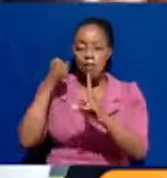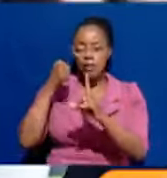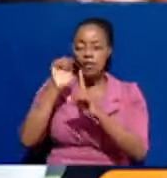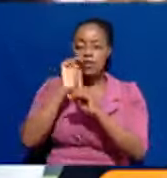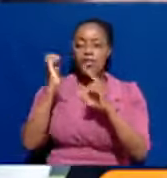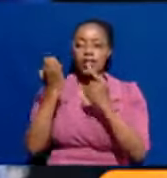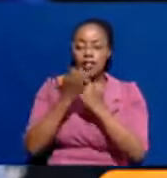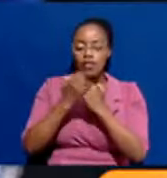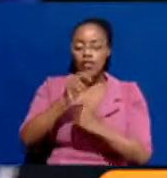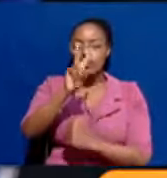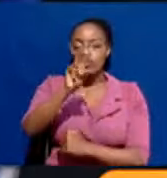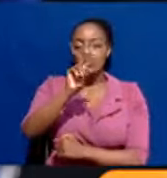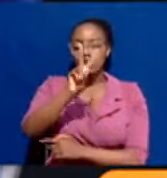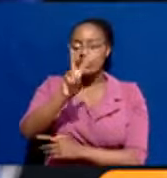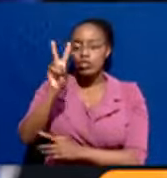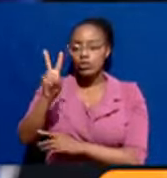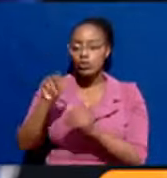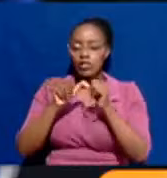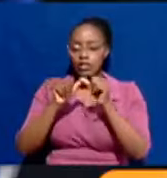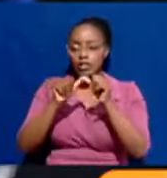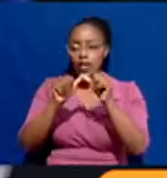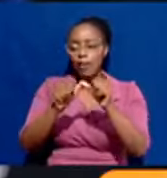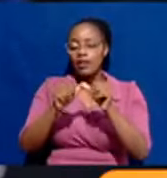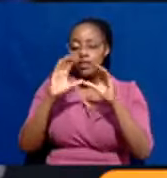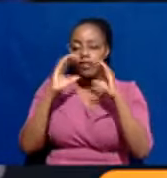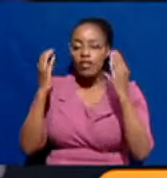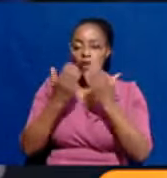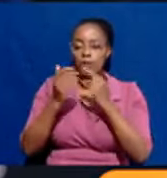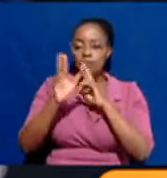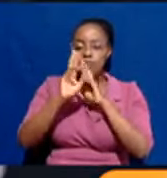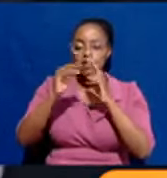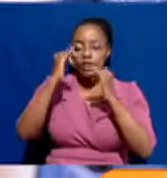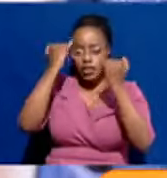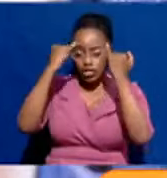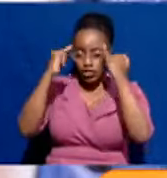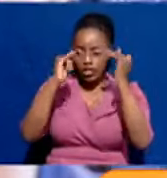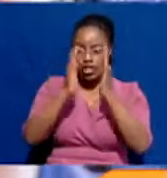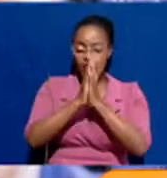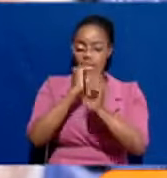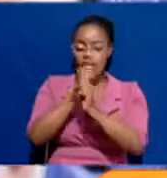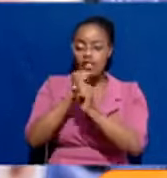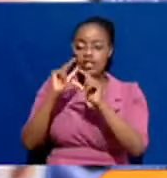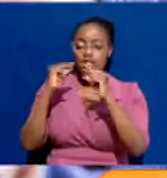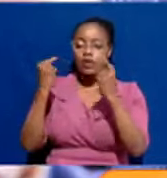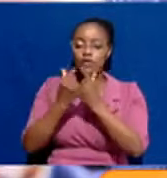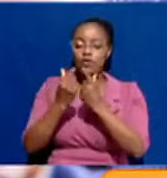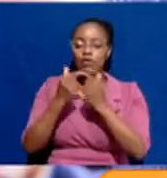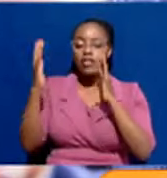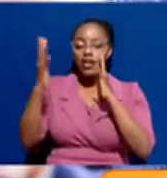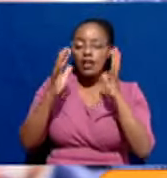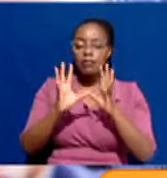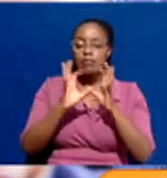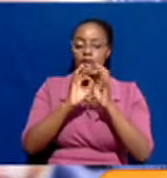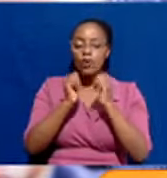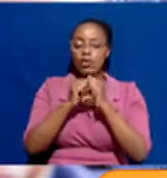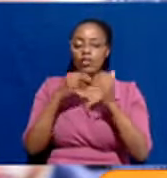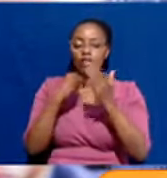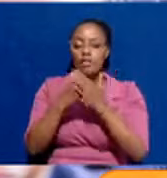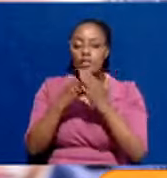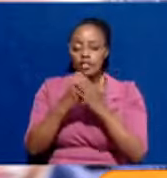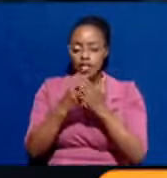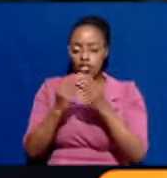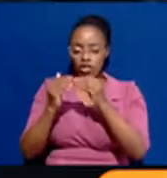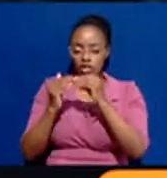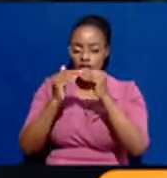environment. The 2022 sustainability report adheres to the Global Reporting Initiative and Task Force for Climate-Related Financial Disclosure